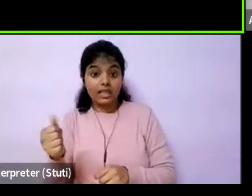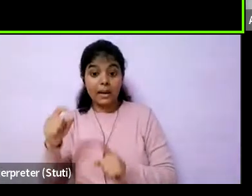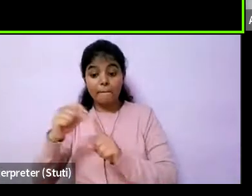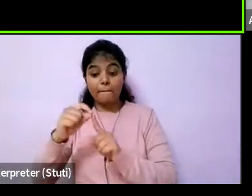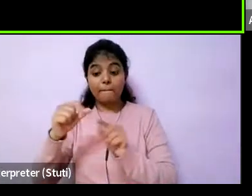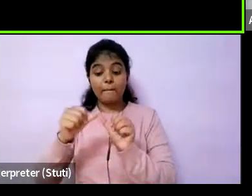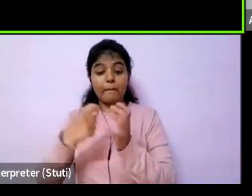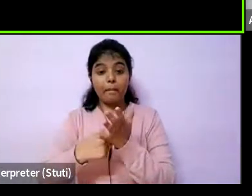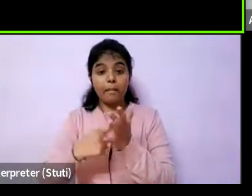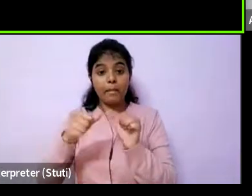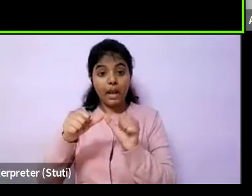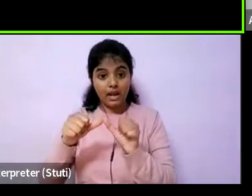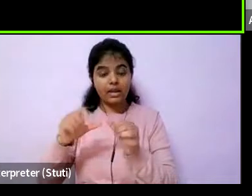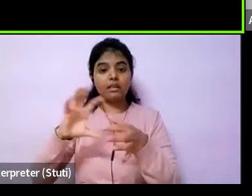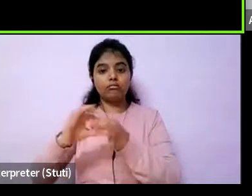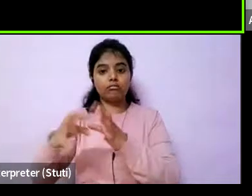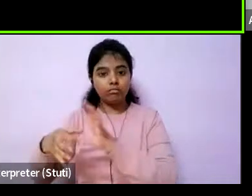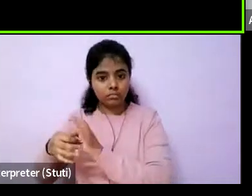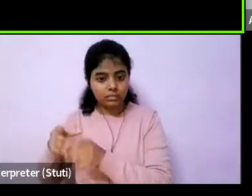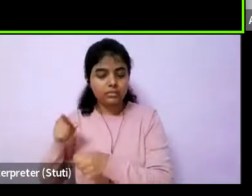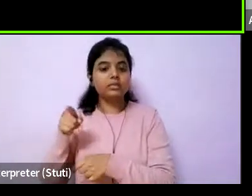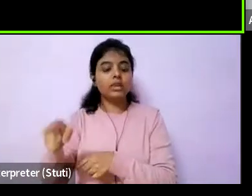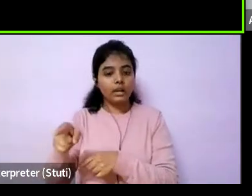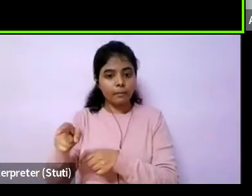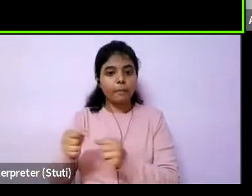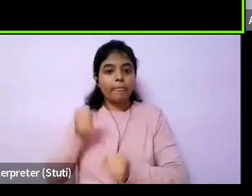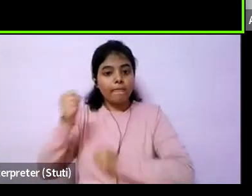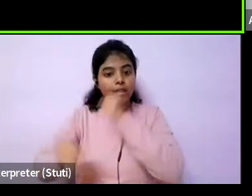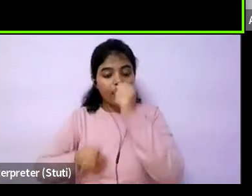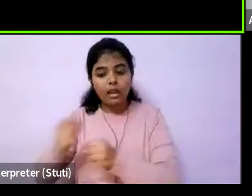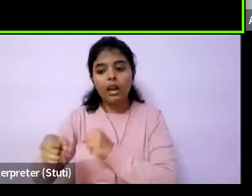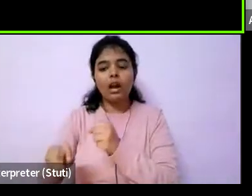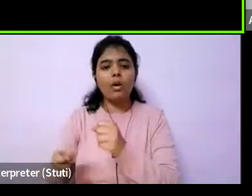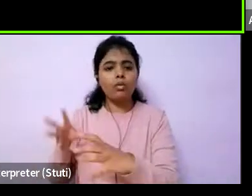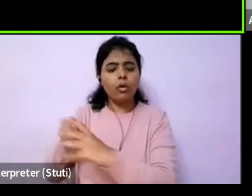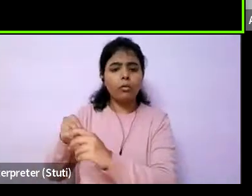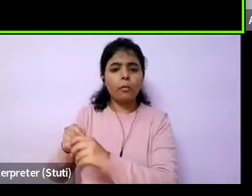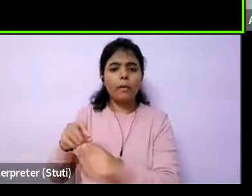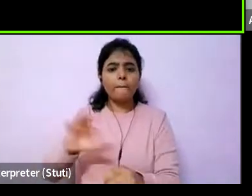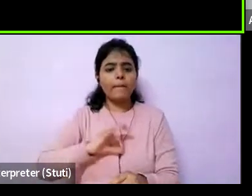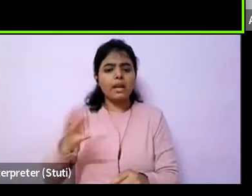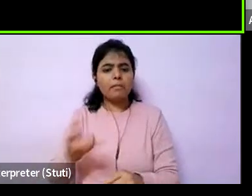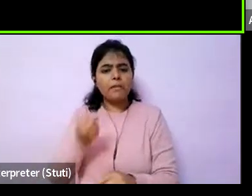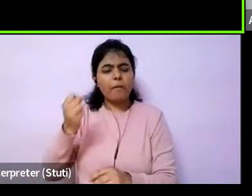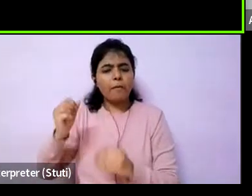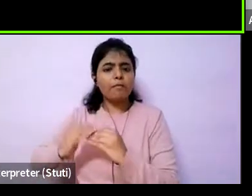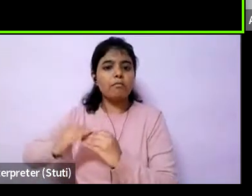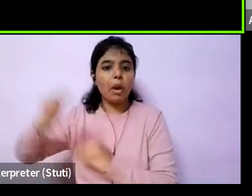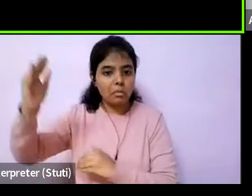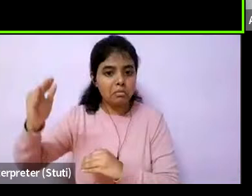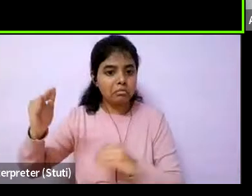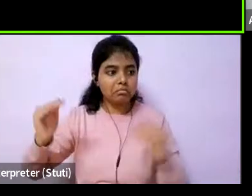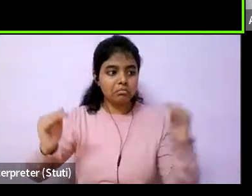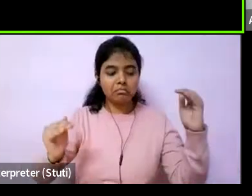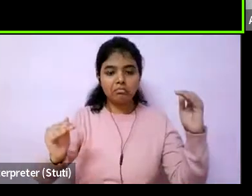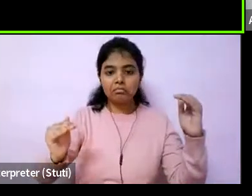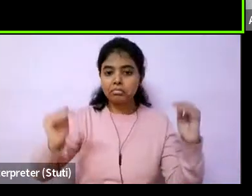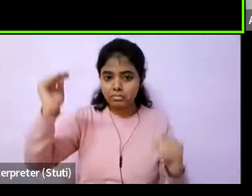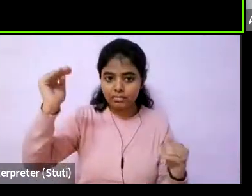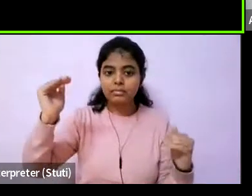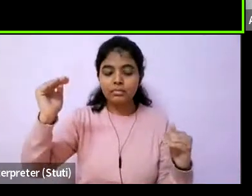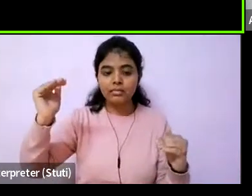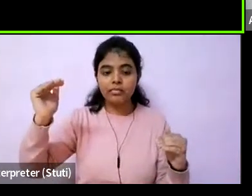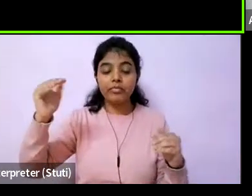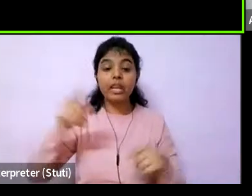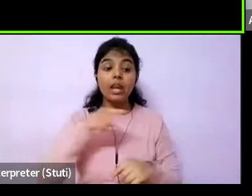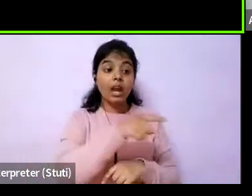who participated in the Paralympics. Okay. So the able-bodied, they will have to